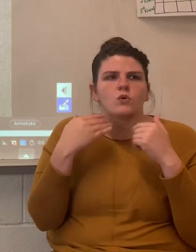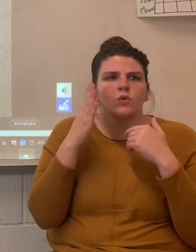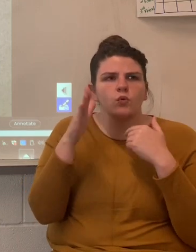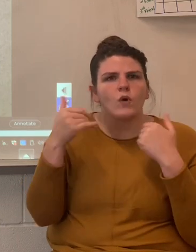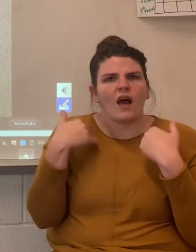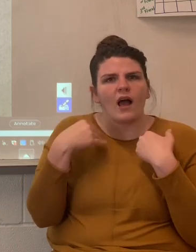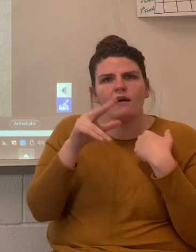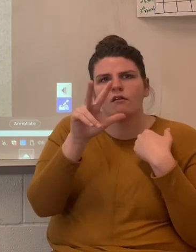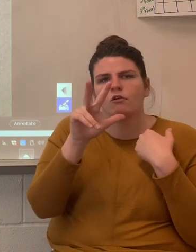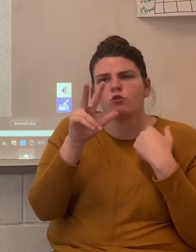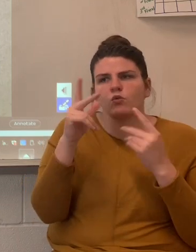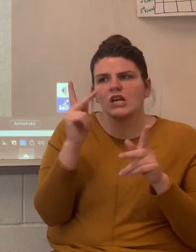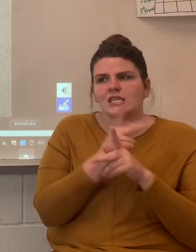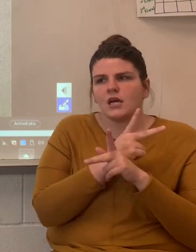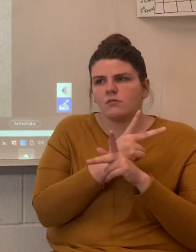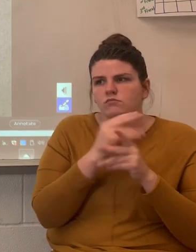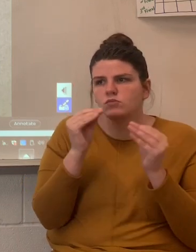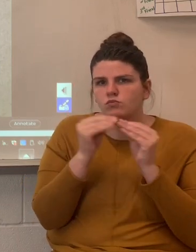more